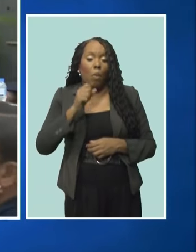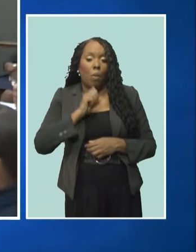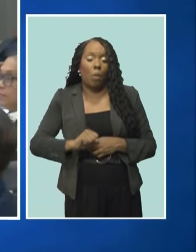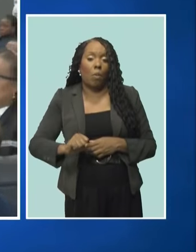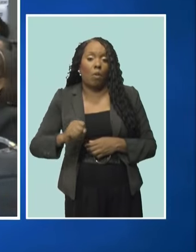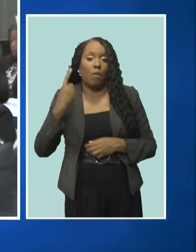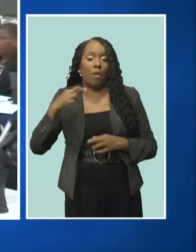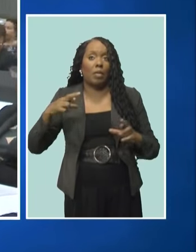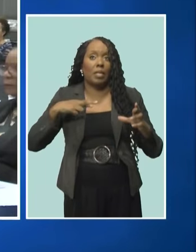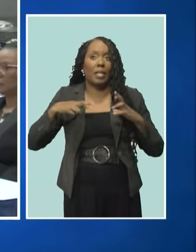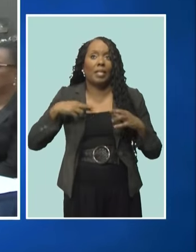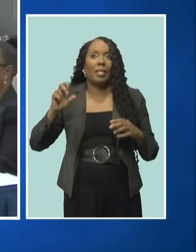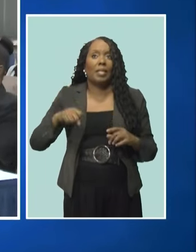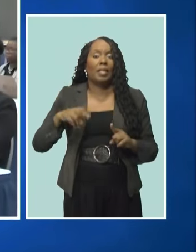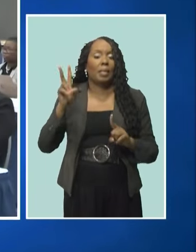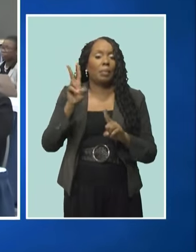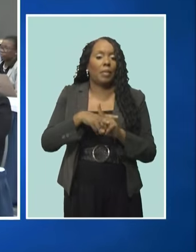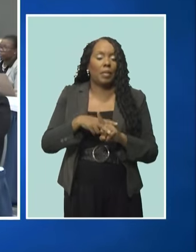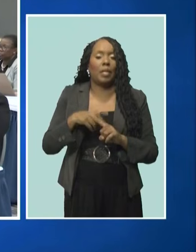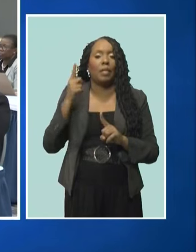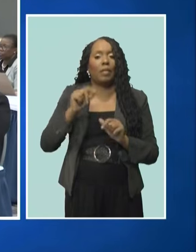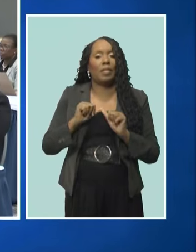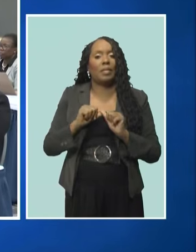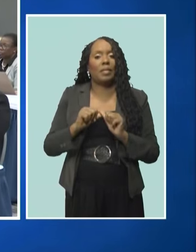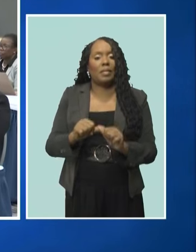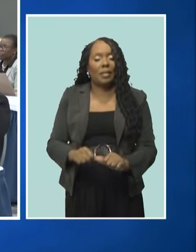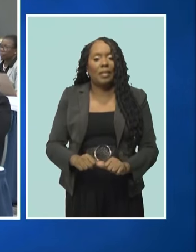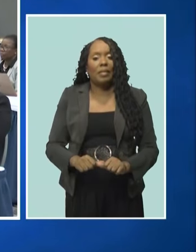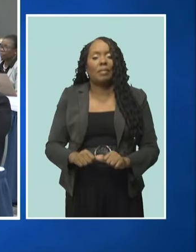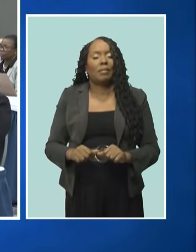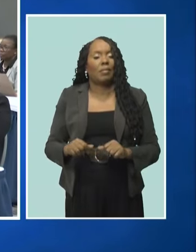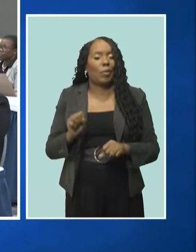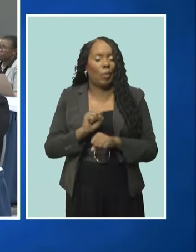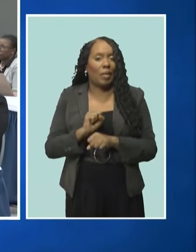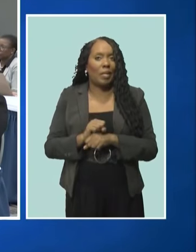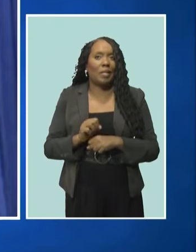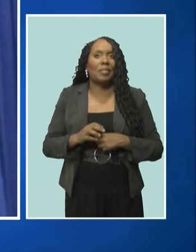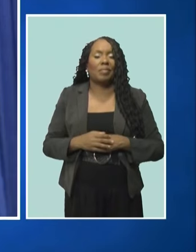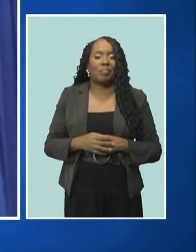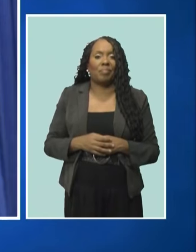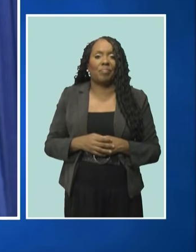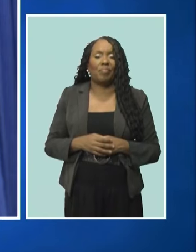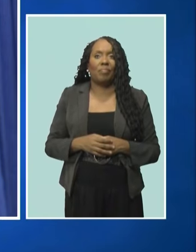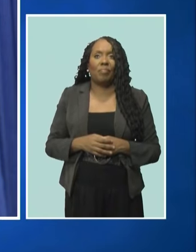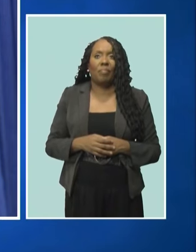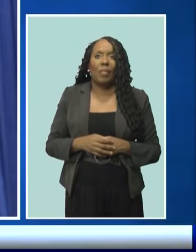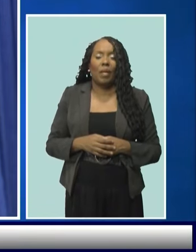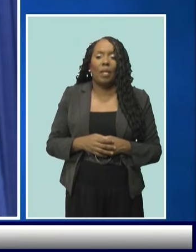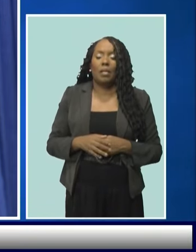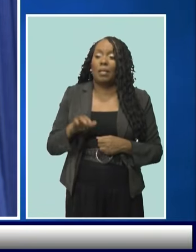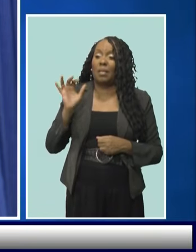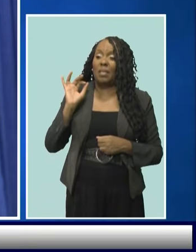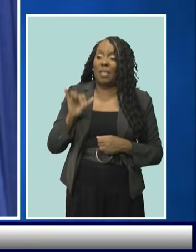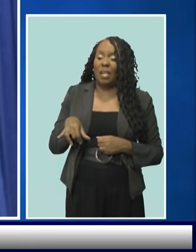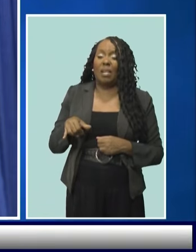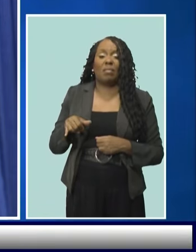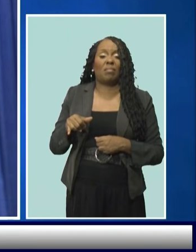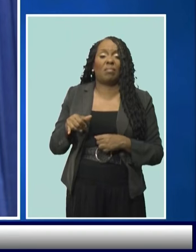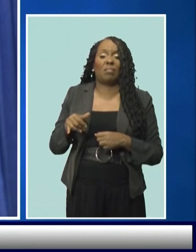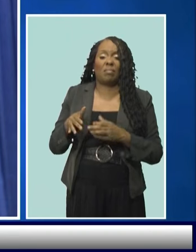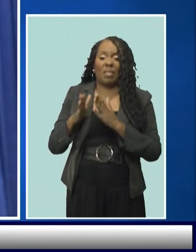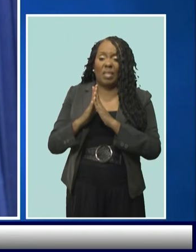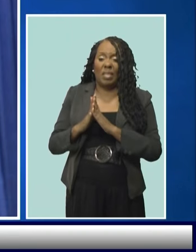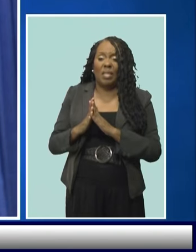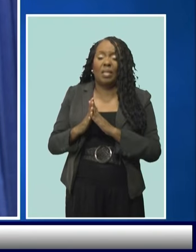apply to the executive for an extension. That is a request that ought to be made to whoever is the incumbent Chief